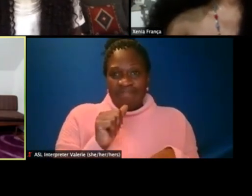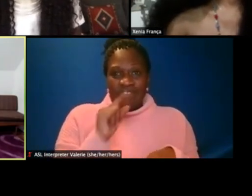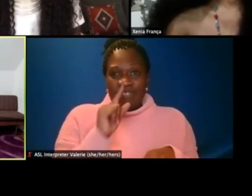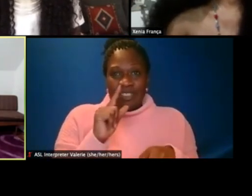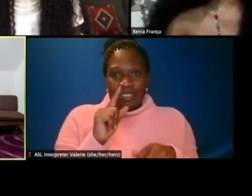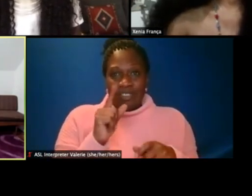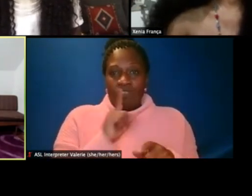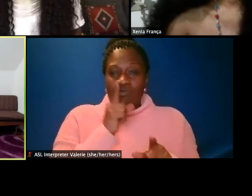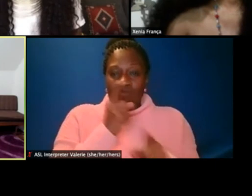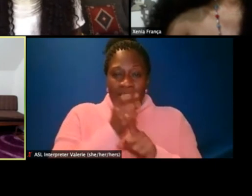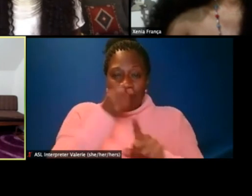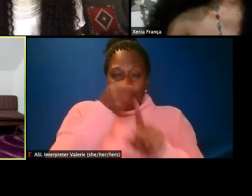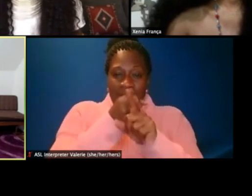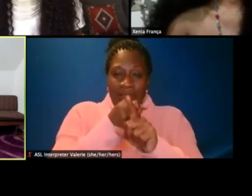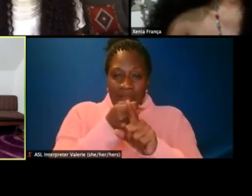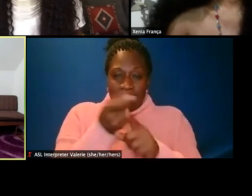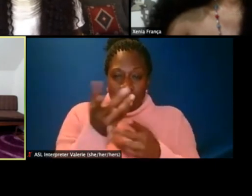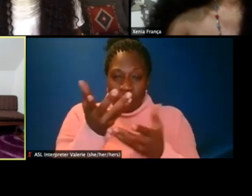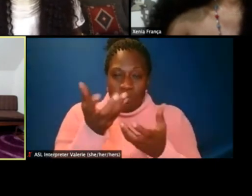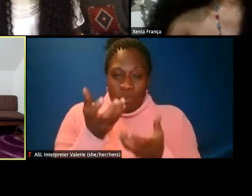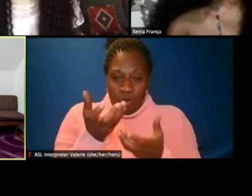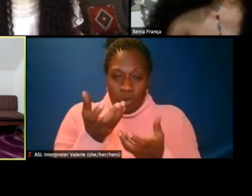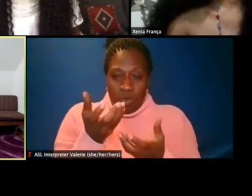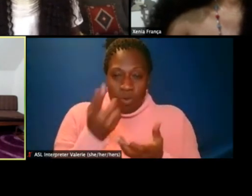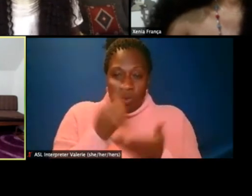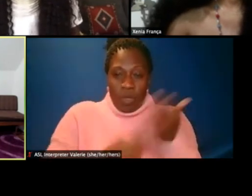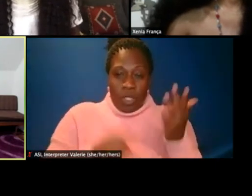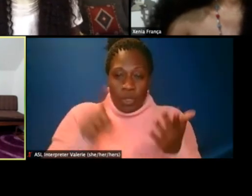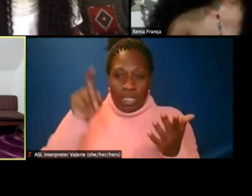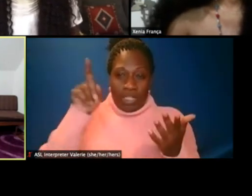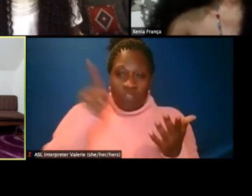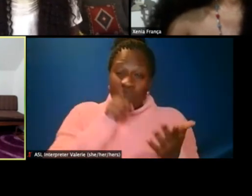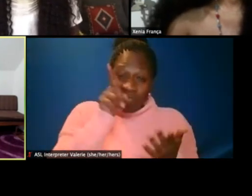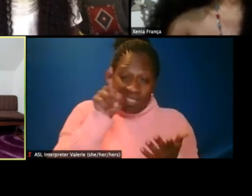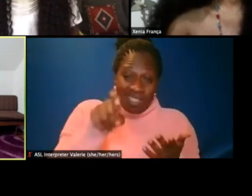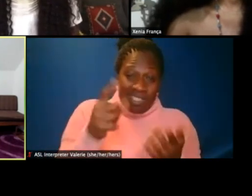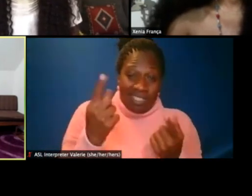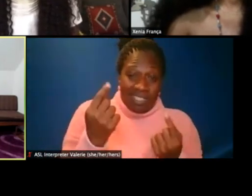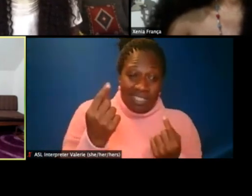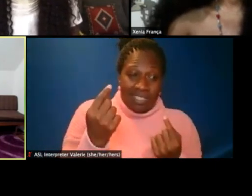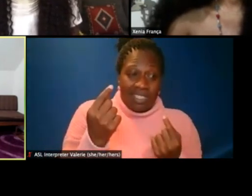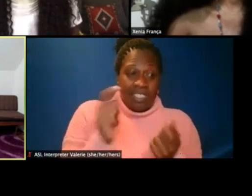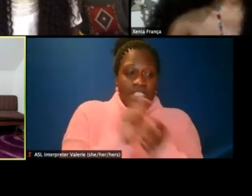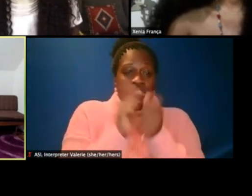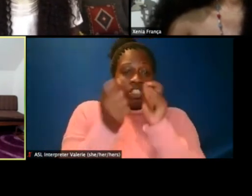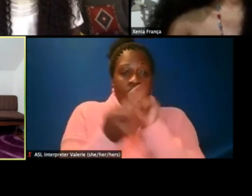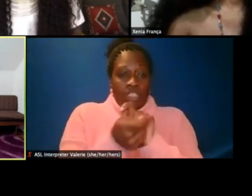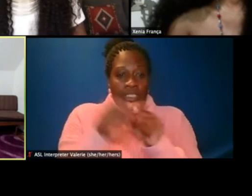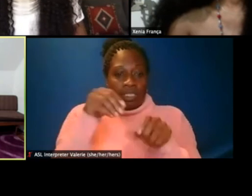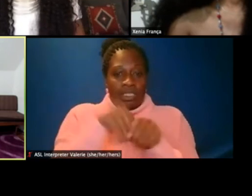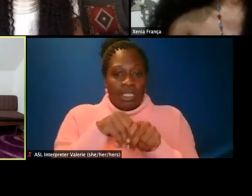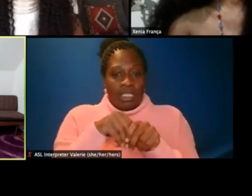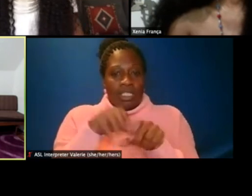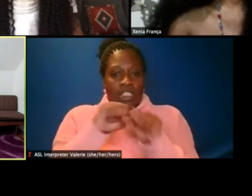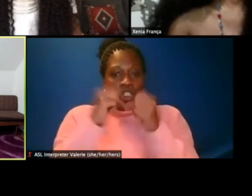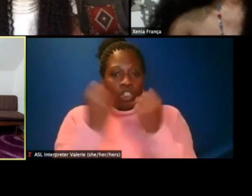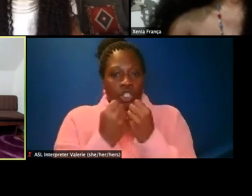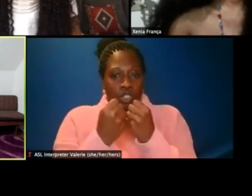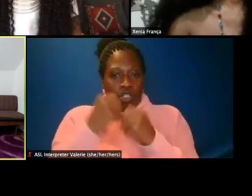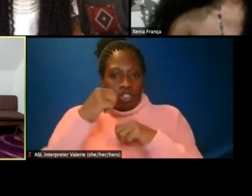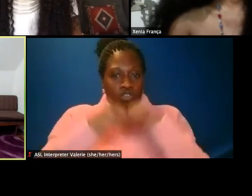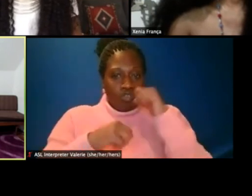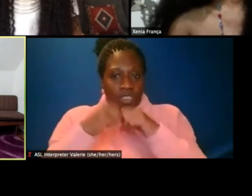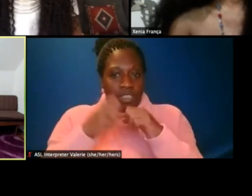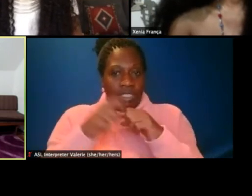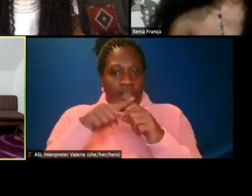amount of impact that you need in that. What you really need is to have change in the social structures and in